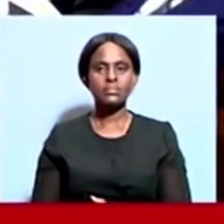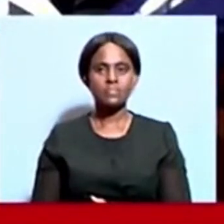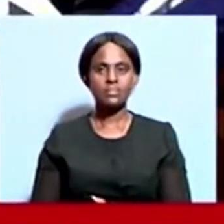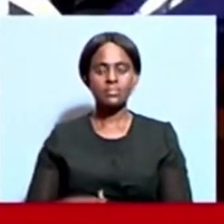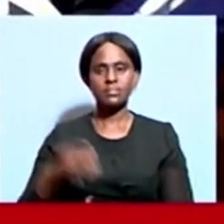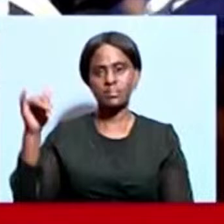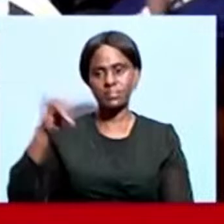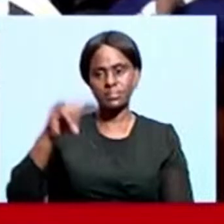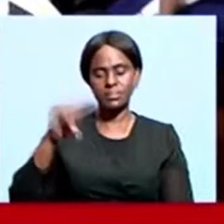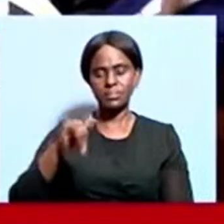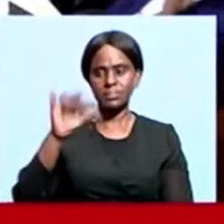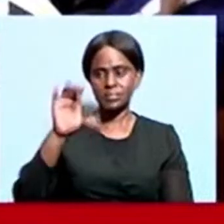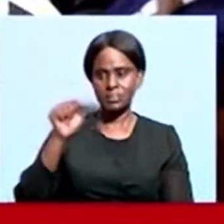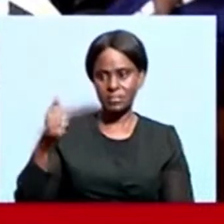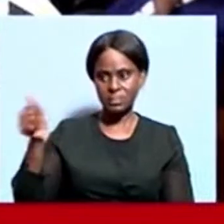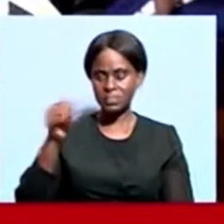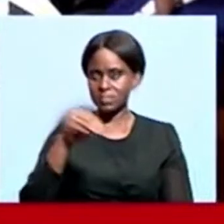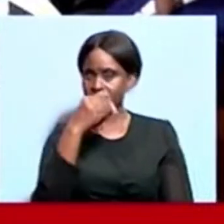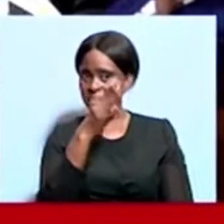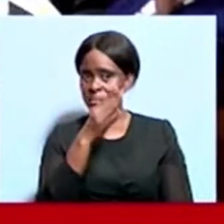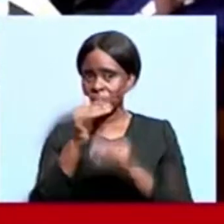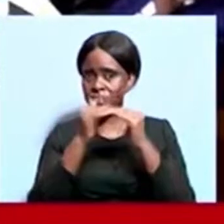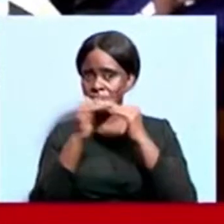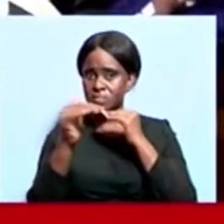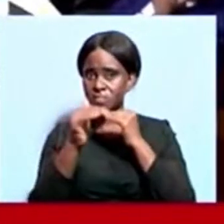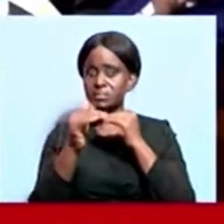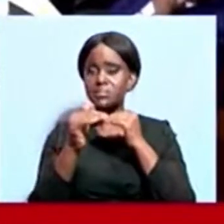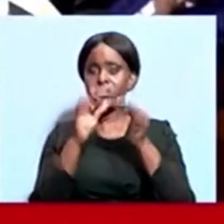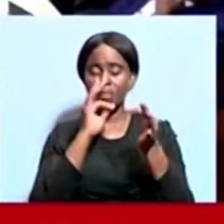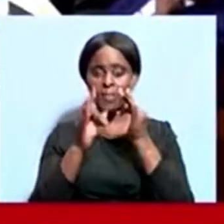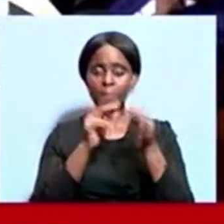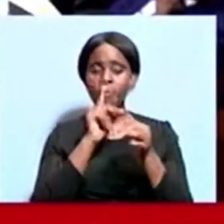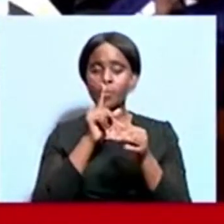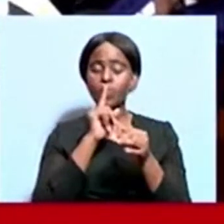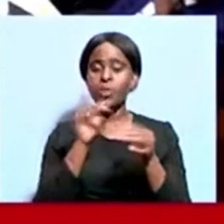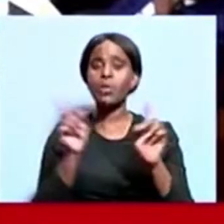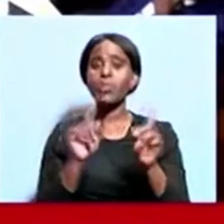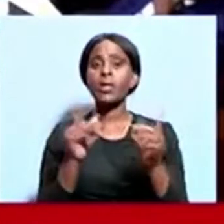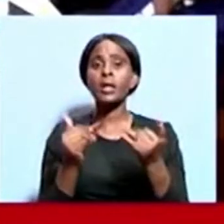Yes, yes. Did you issue your own standard contracts? And if so, where are they?